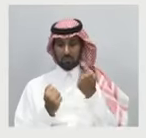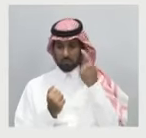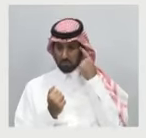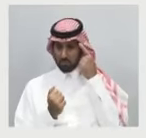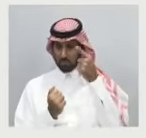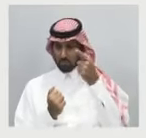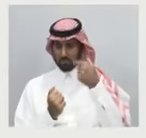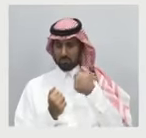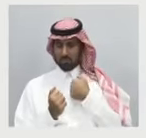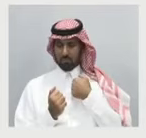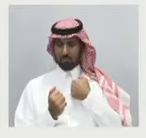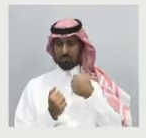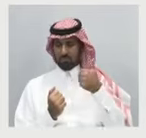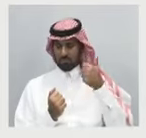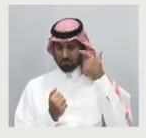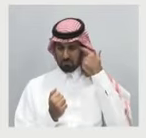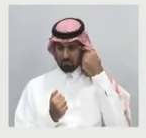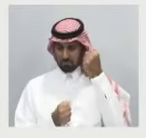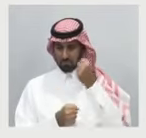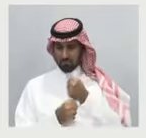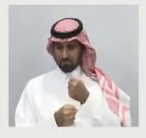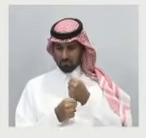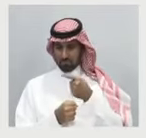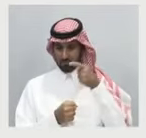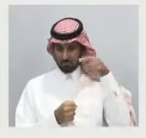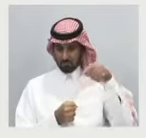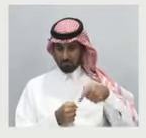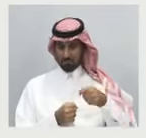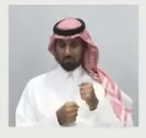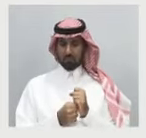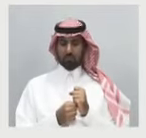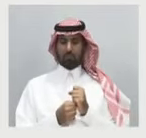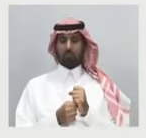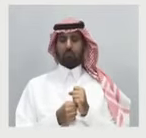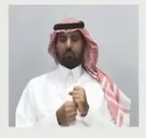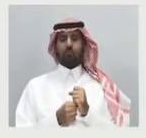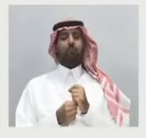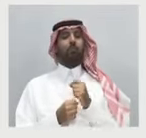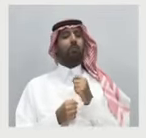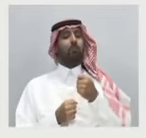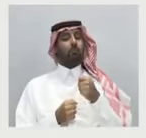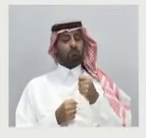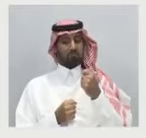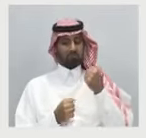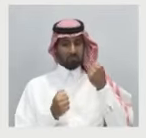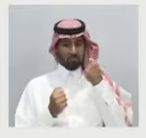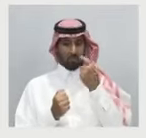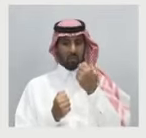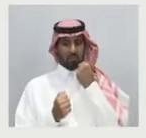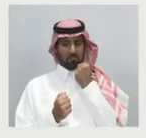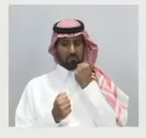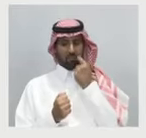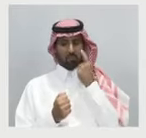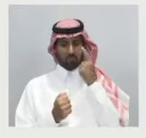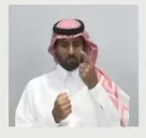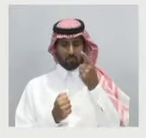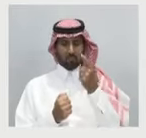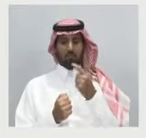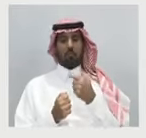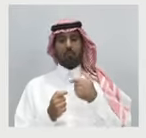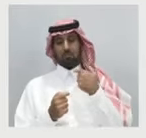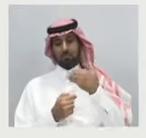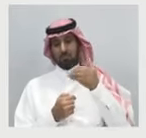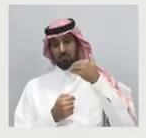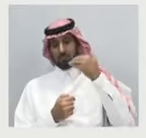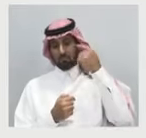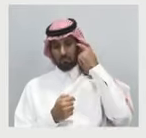me a competitive candidate for this position. The key strengths that I possess for success